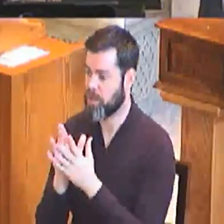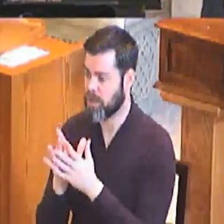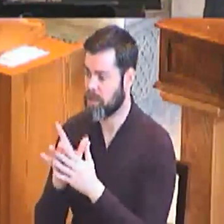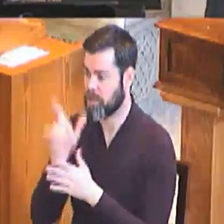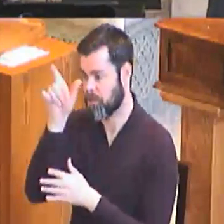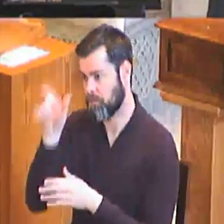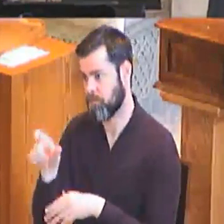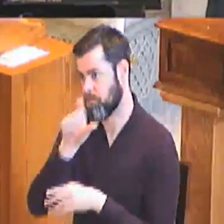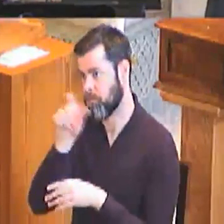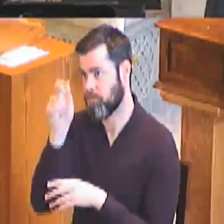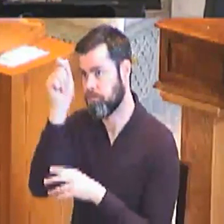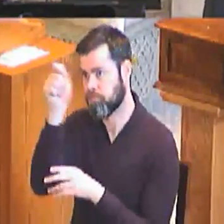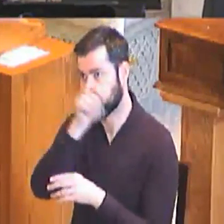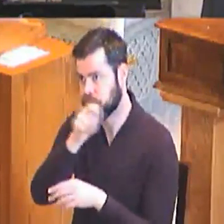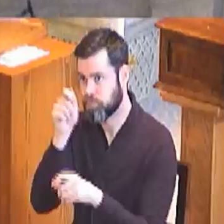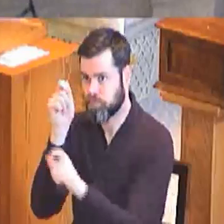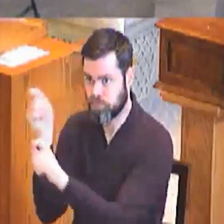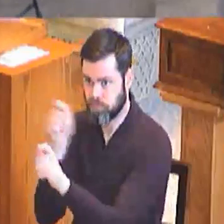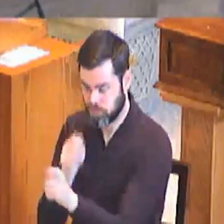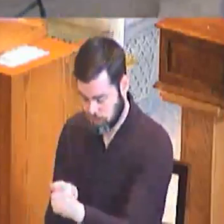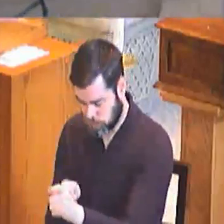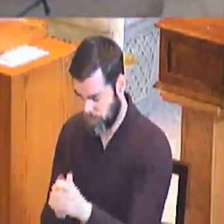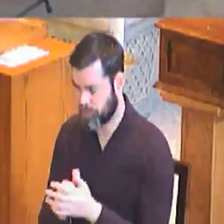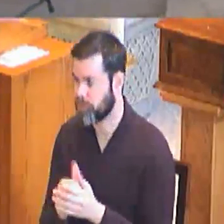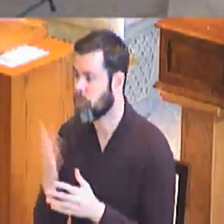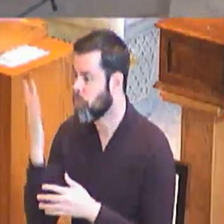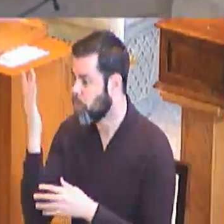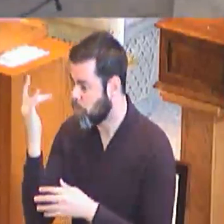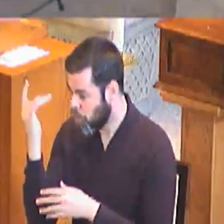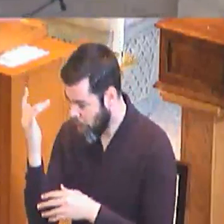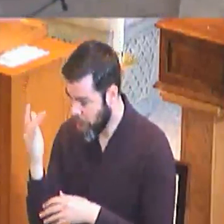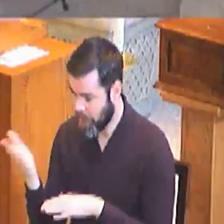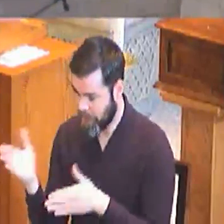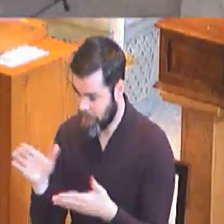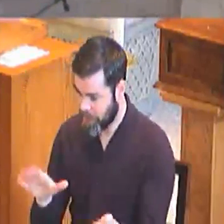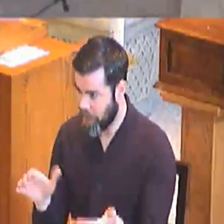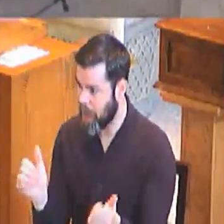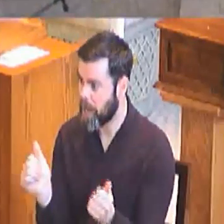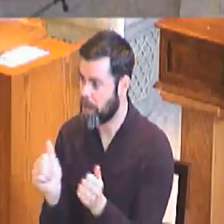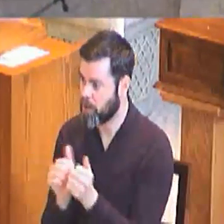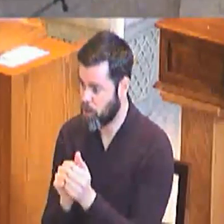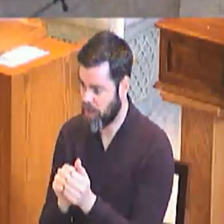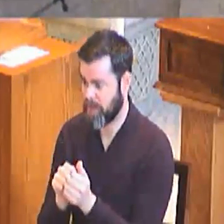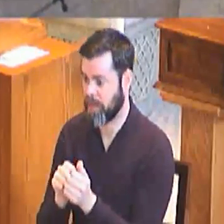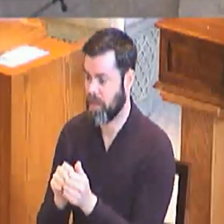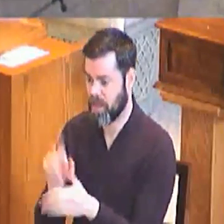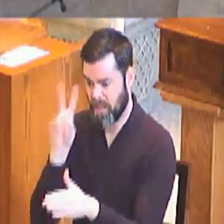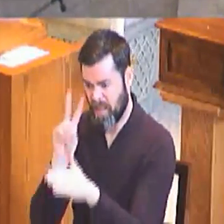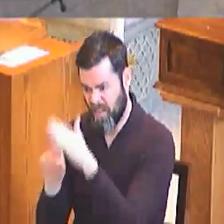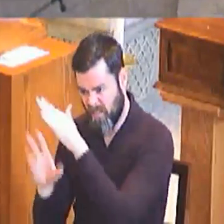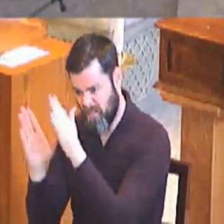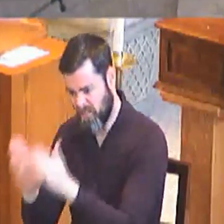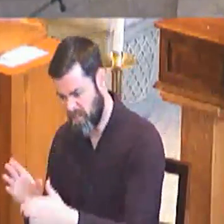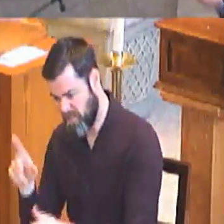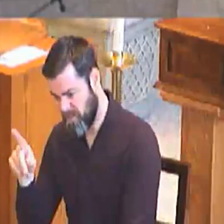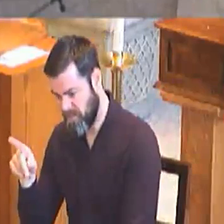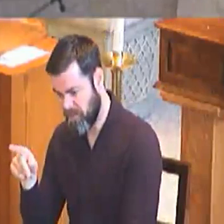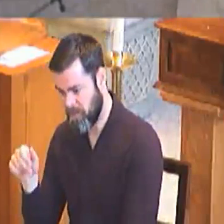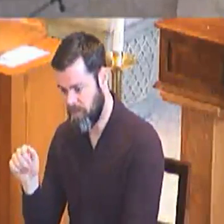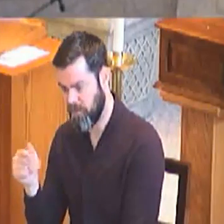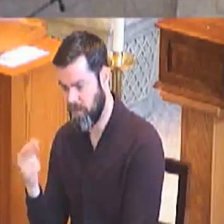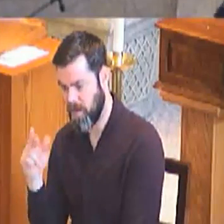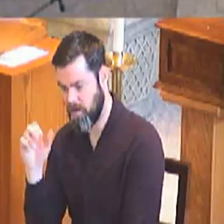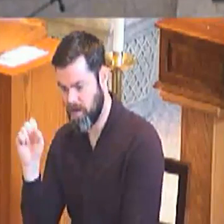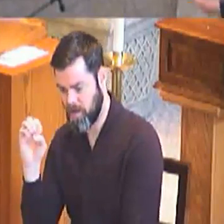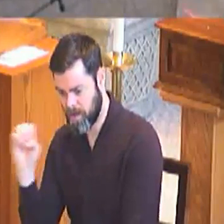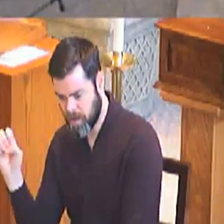of all, he cast out evil spirits from an afflicted man. He dined with the Pharisees without conforming to the custom of washing before the meal. He